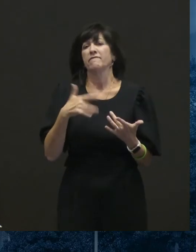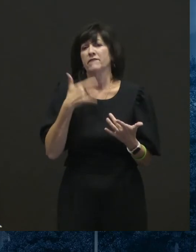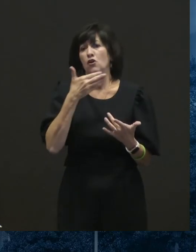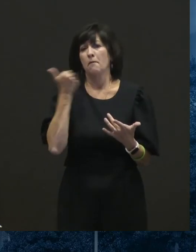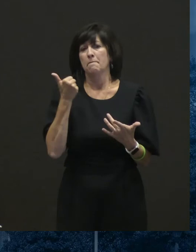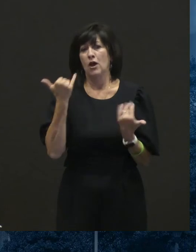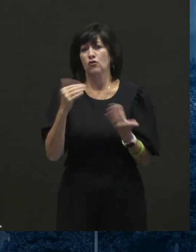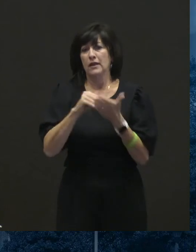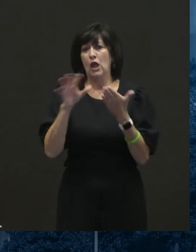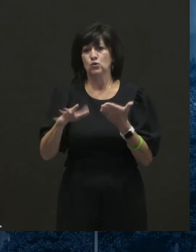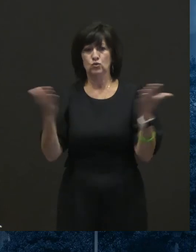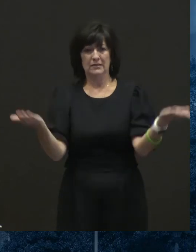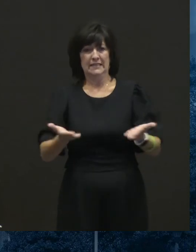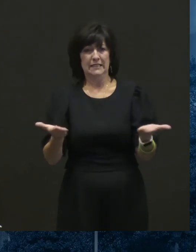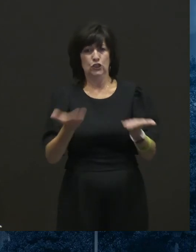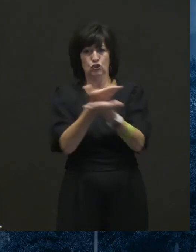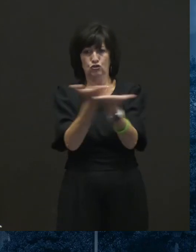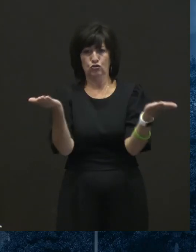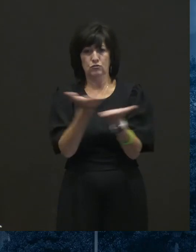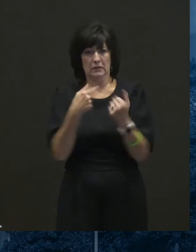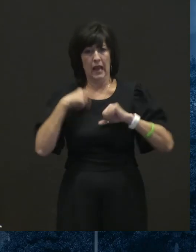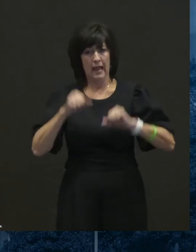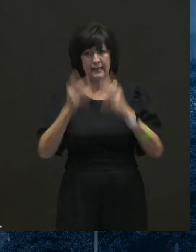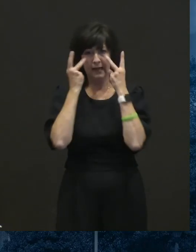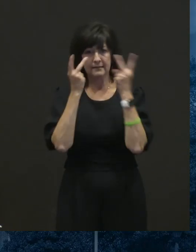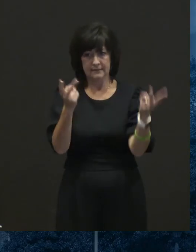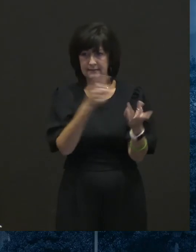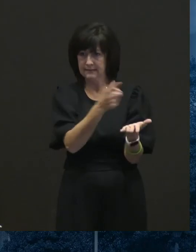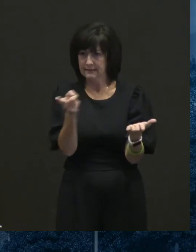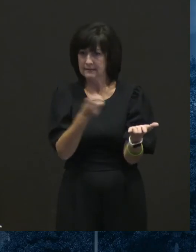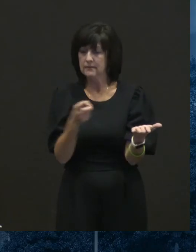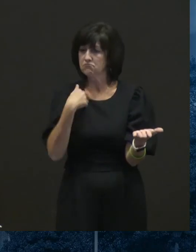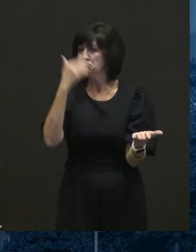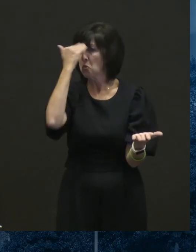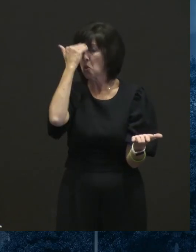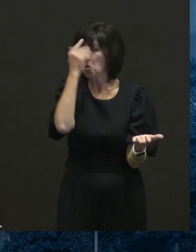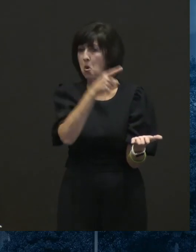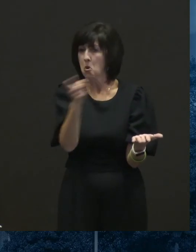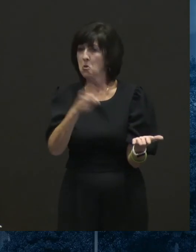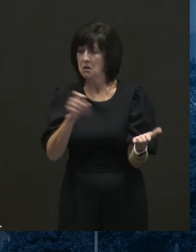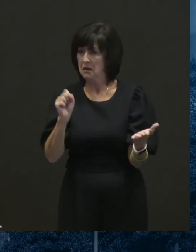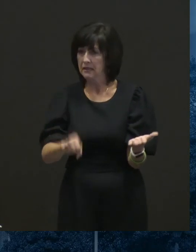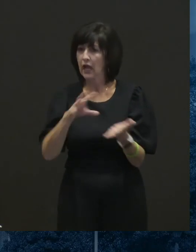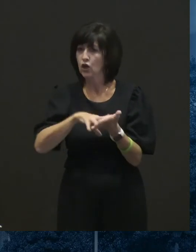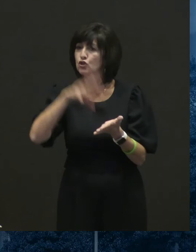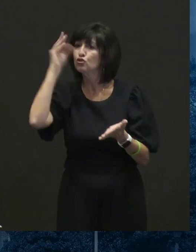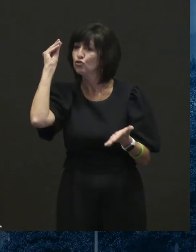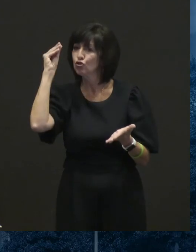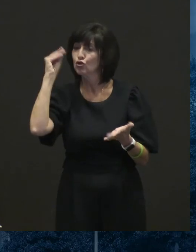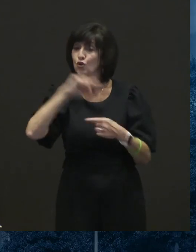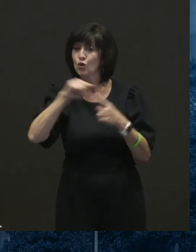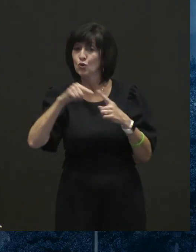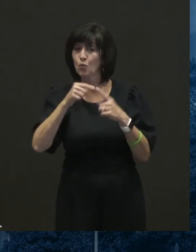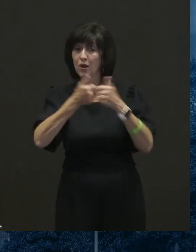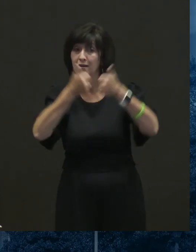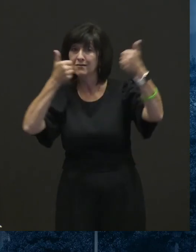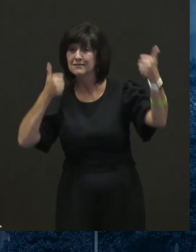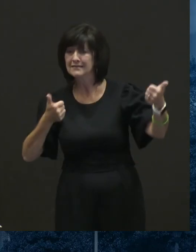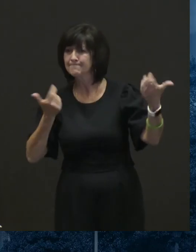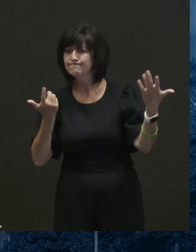the students. It just feels like more normal life, even though it is different because of the distancing and the mask